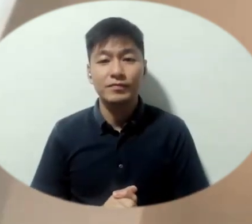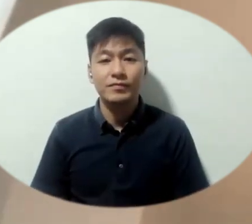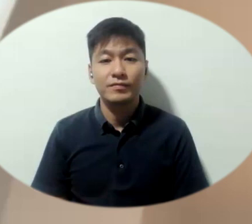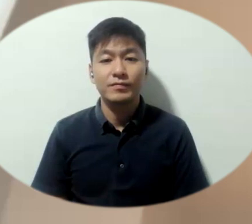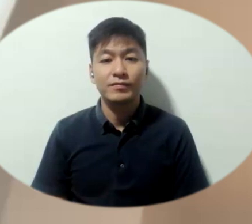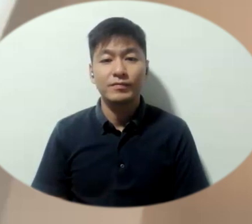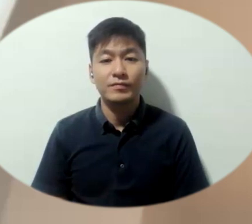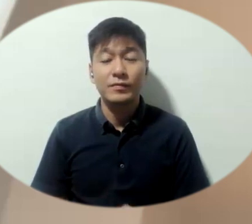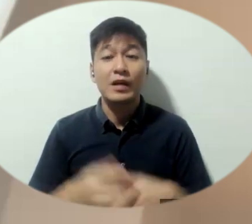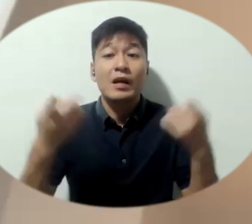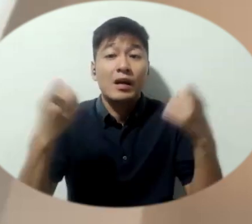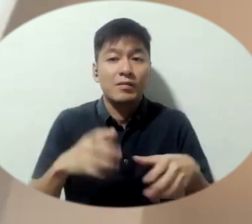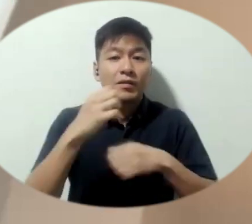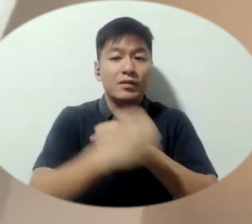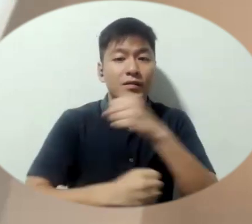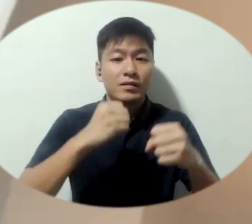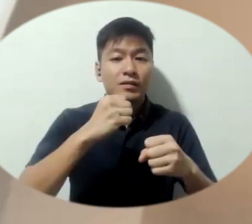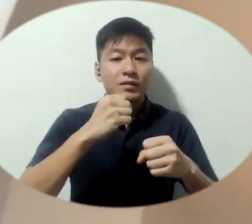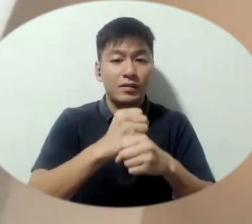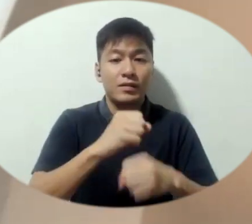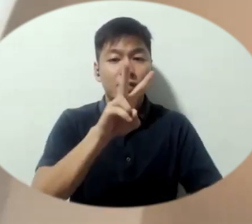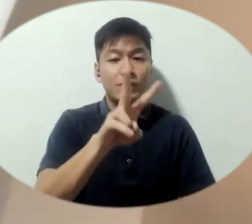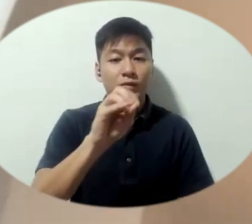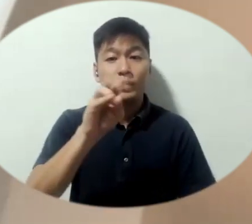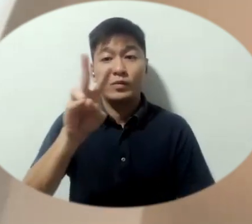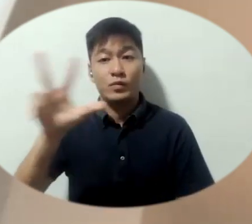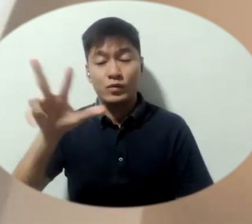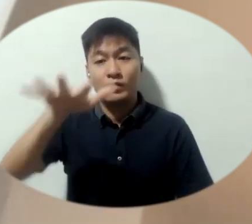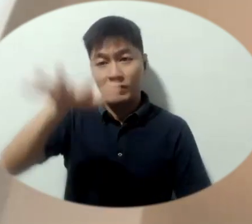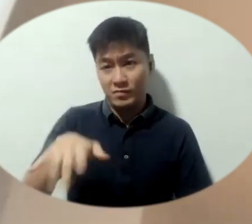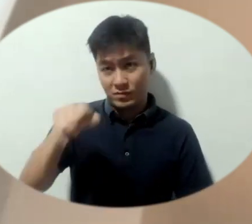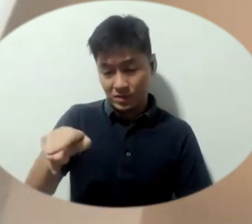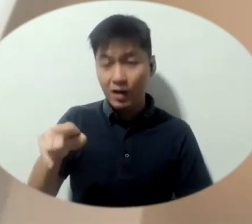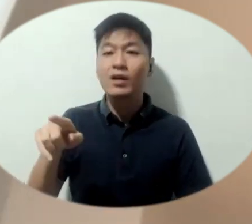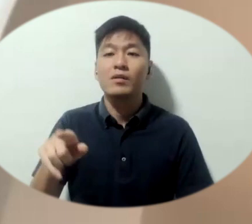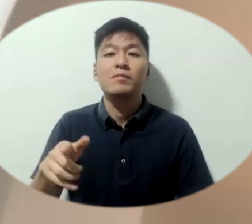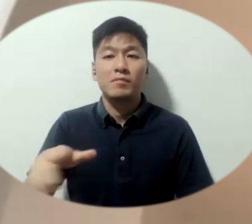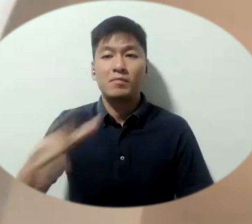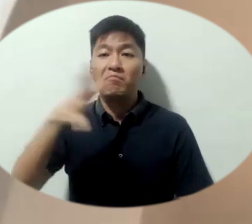2023 in Santiago de Compostela in northern Spain. And for